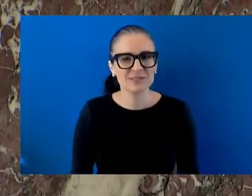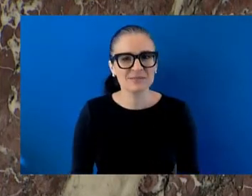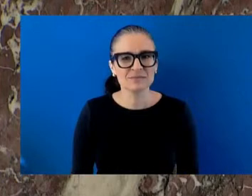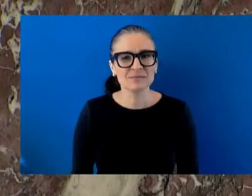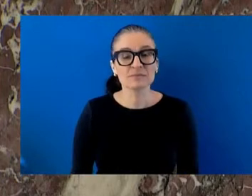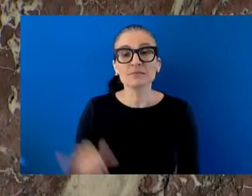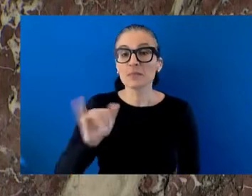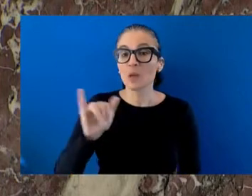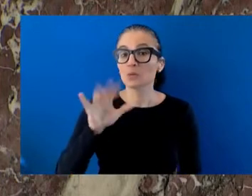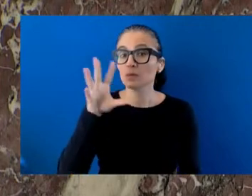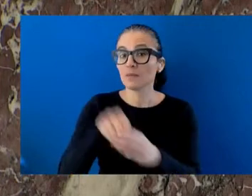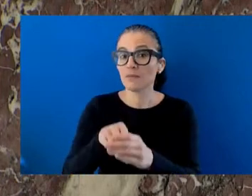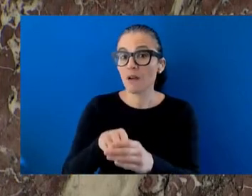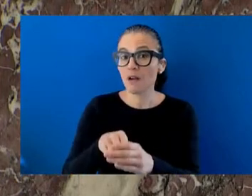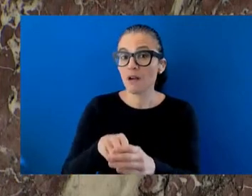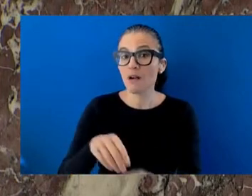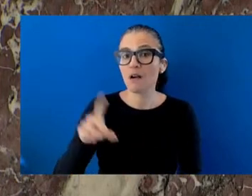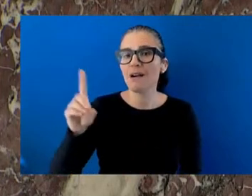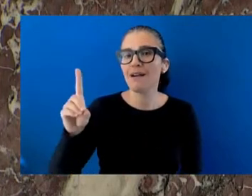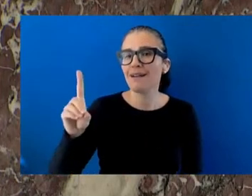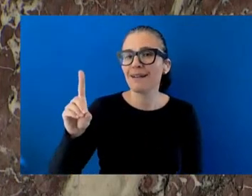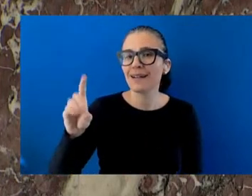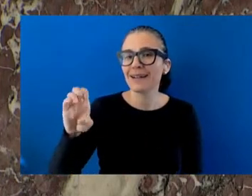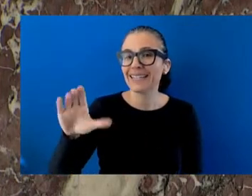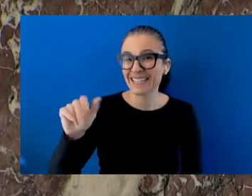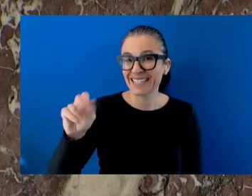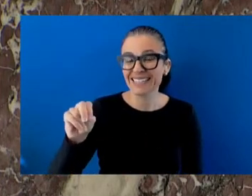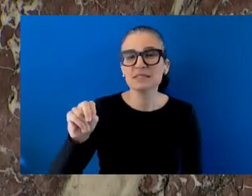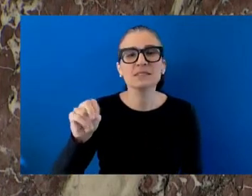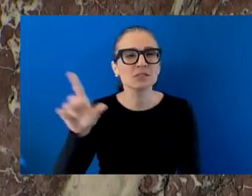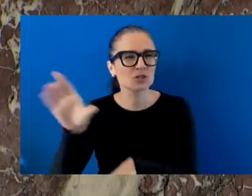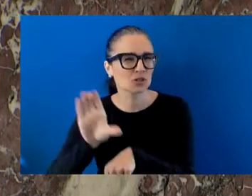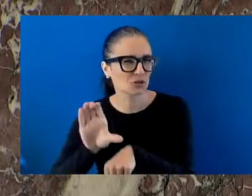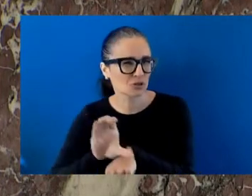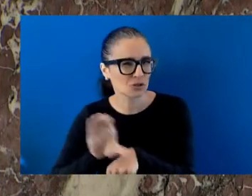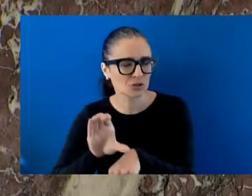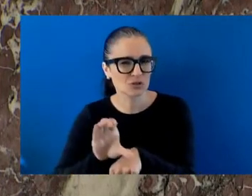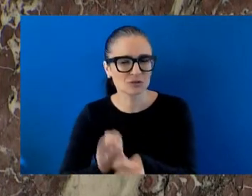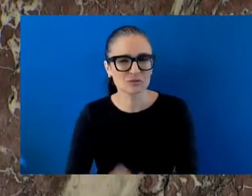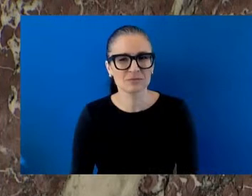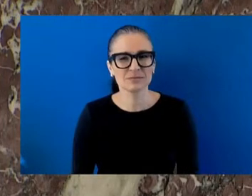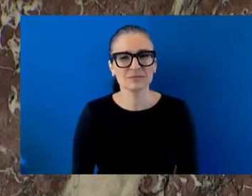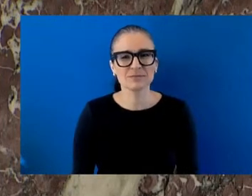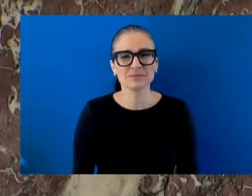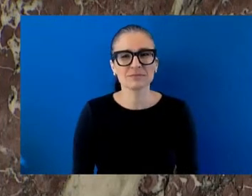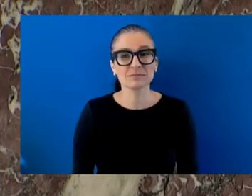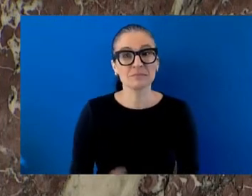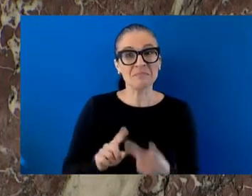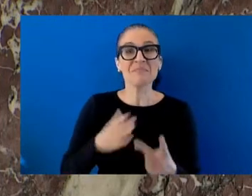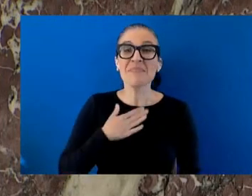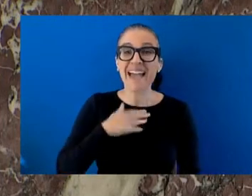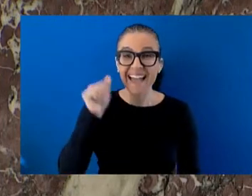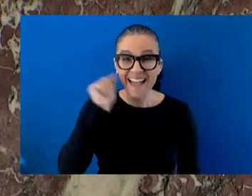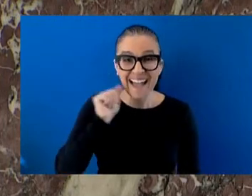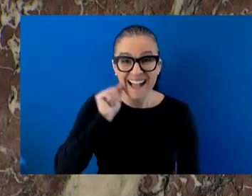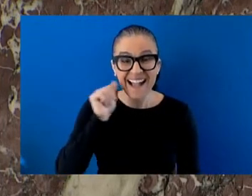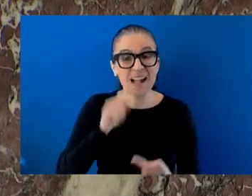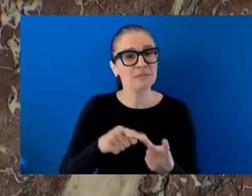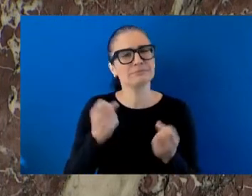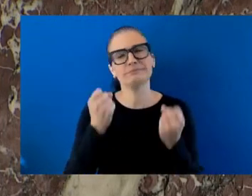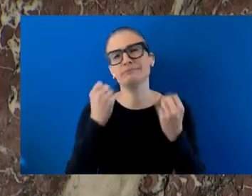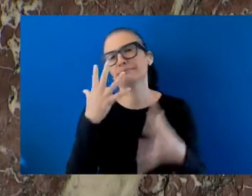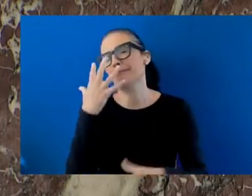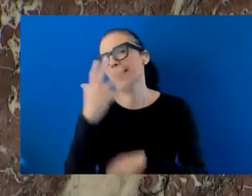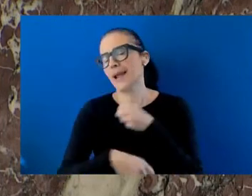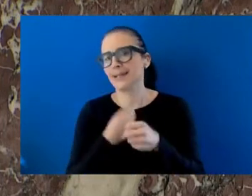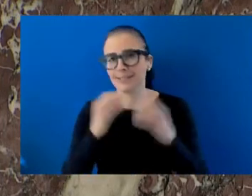lives over the decades as a teacher. They're both, as I said, deeply committed to community,